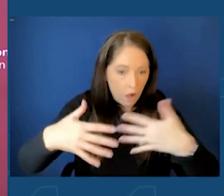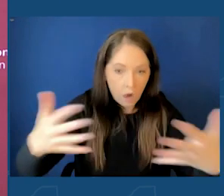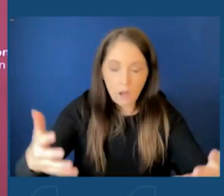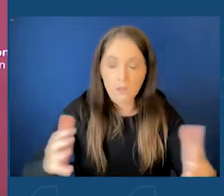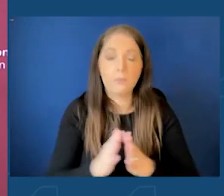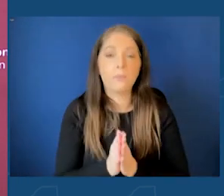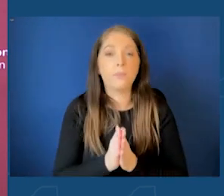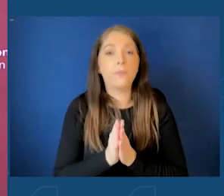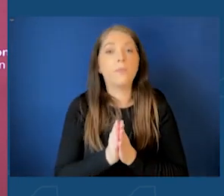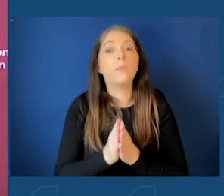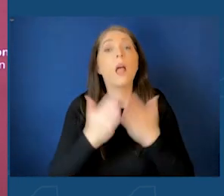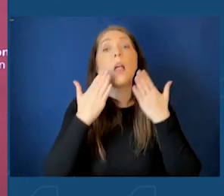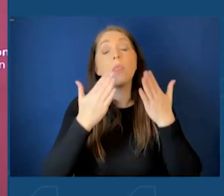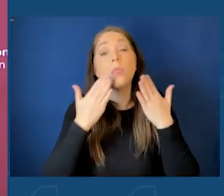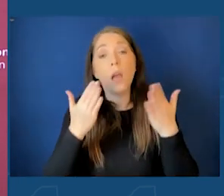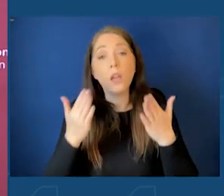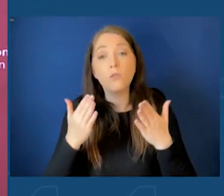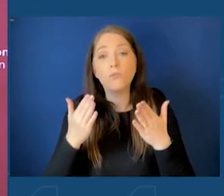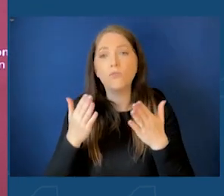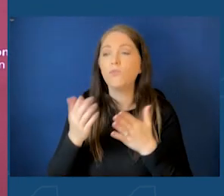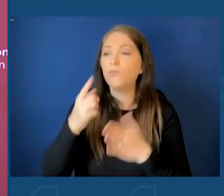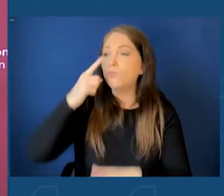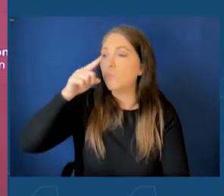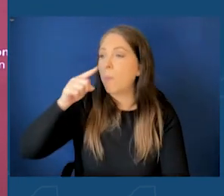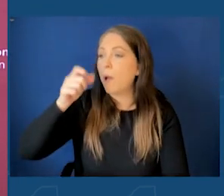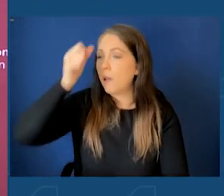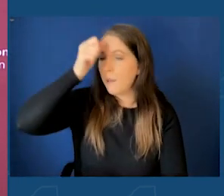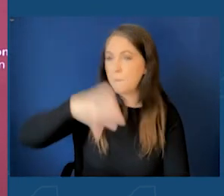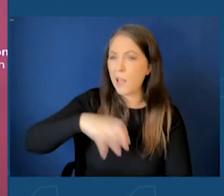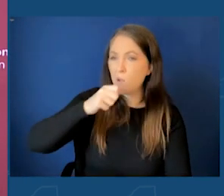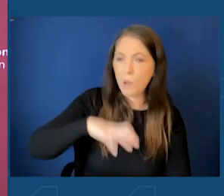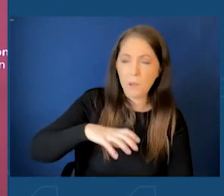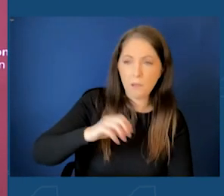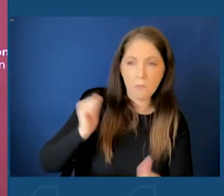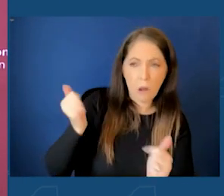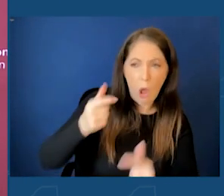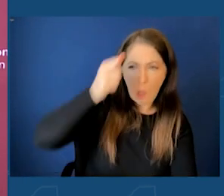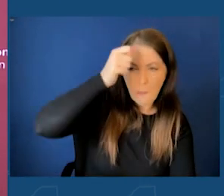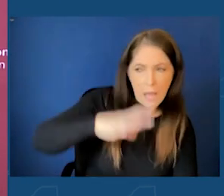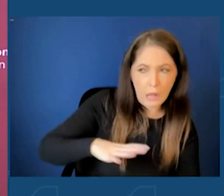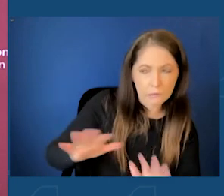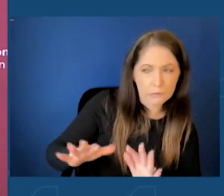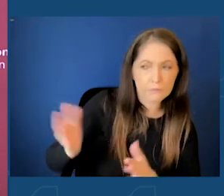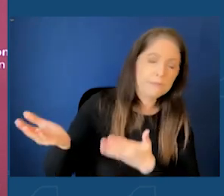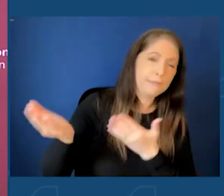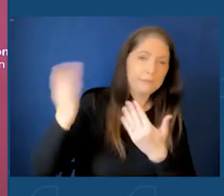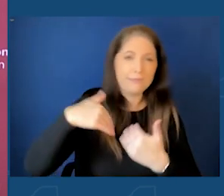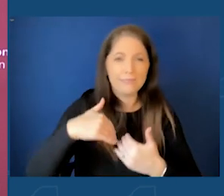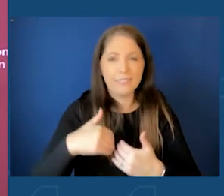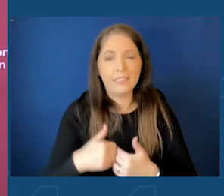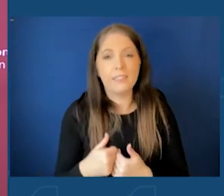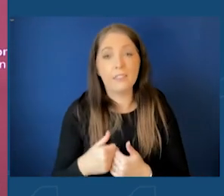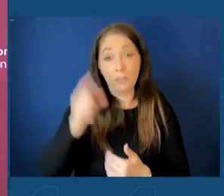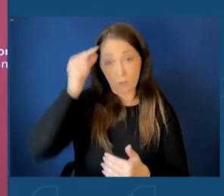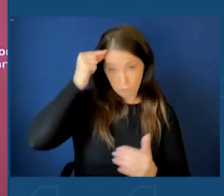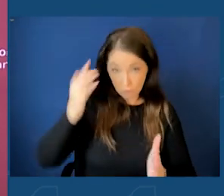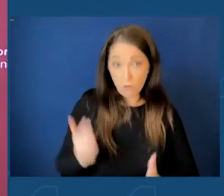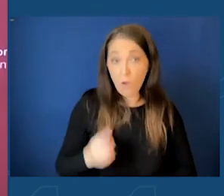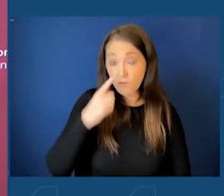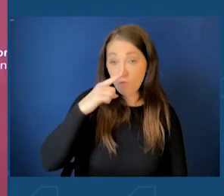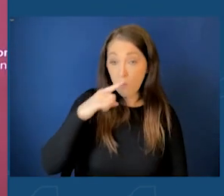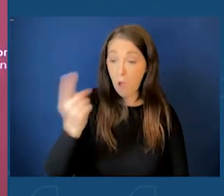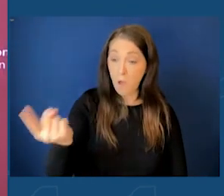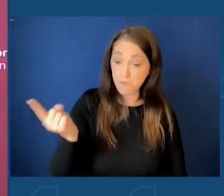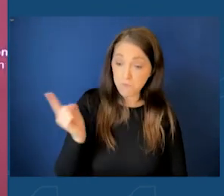these men and women, or all guys today, to come on over. And Governor, if you will, we'll join